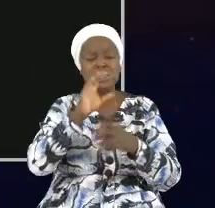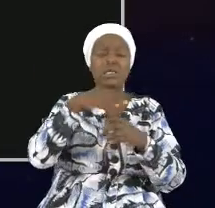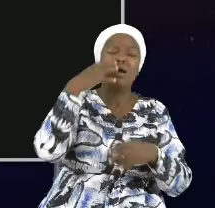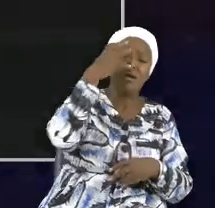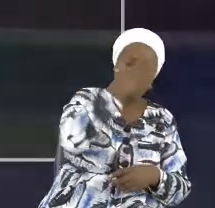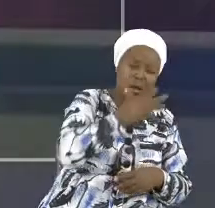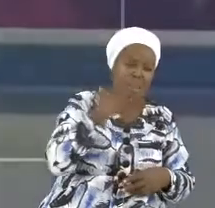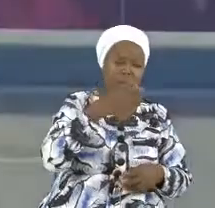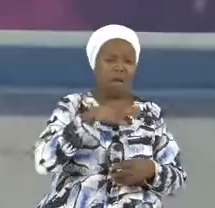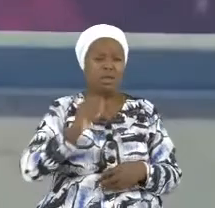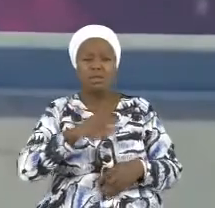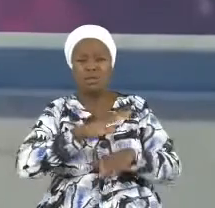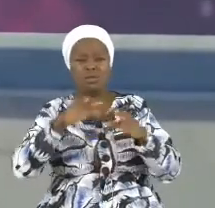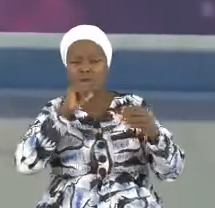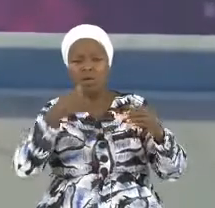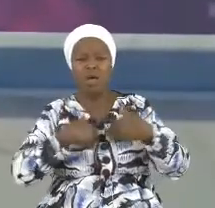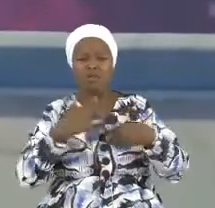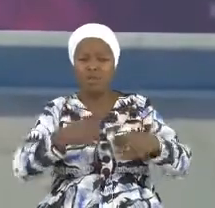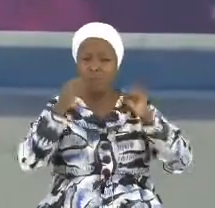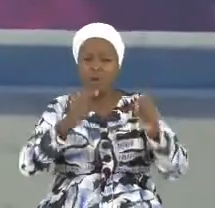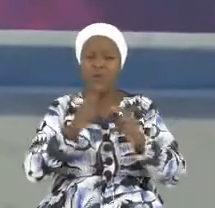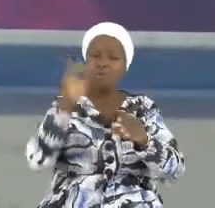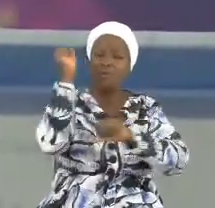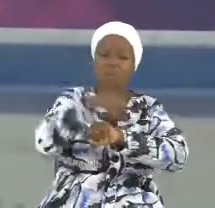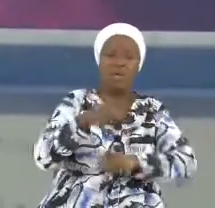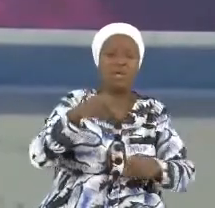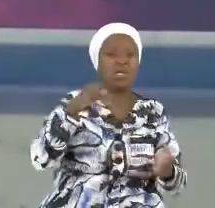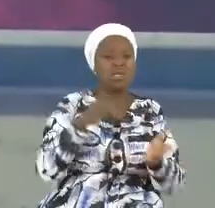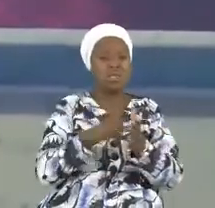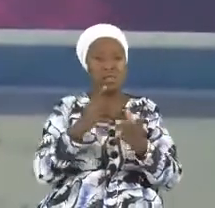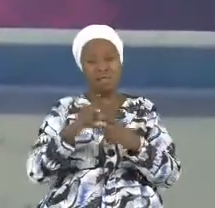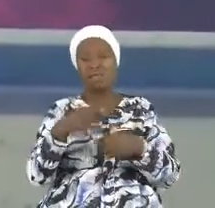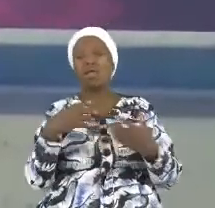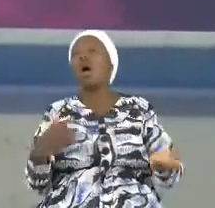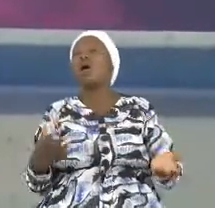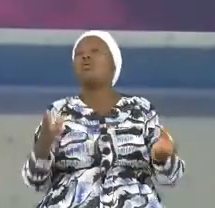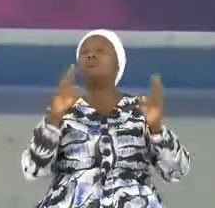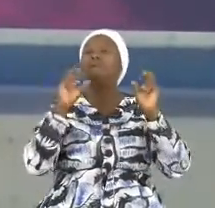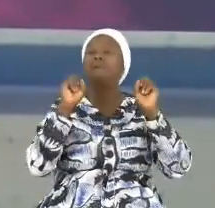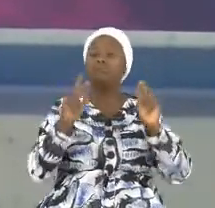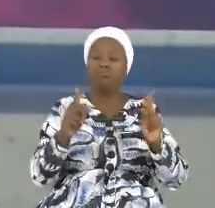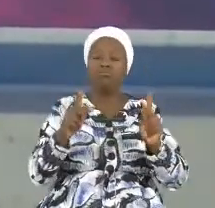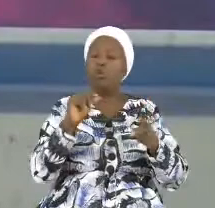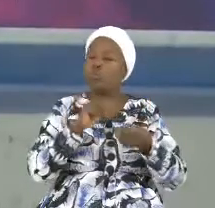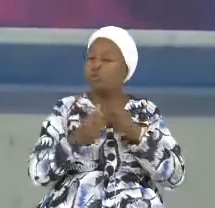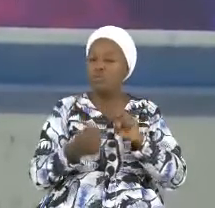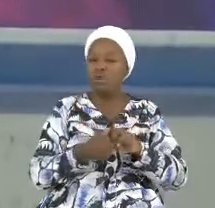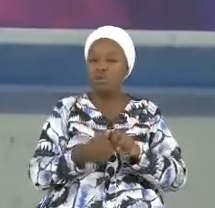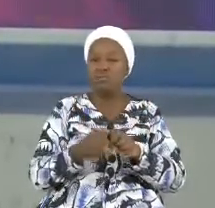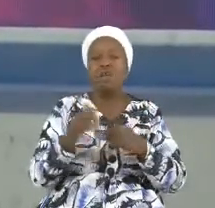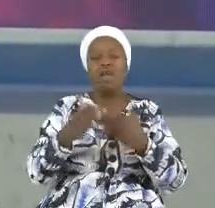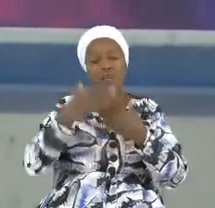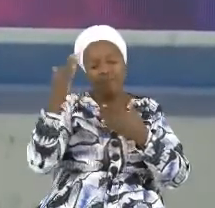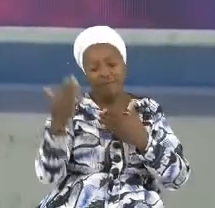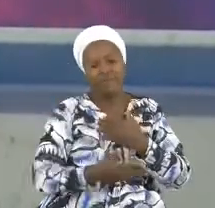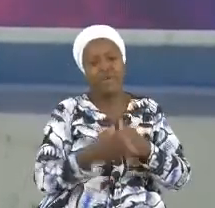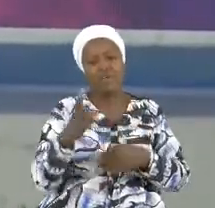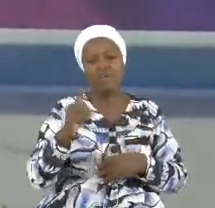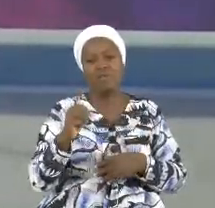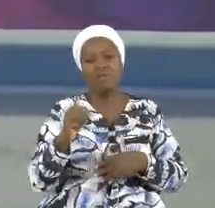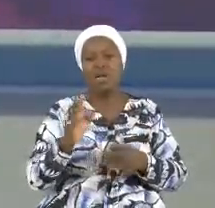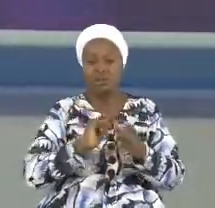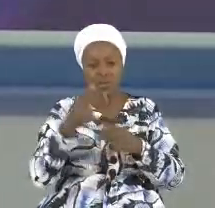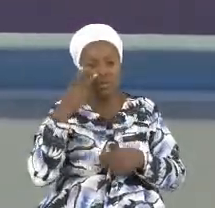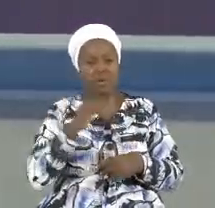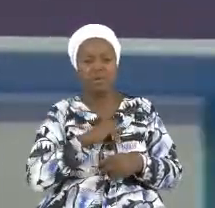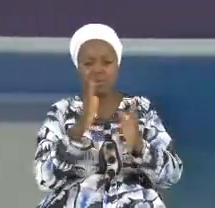said, invite him. Then I'll see him and I'll pray with him. God will set him free. We'll give